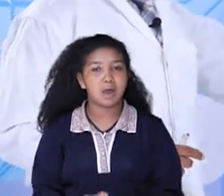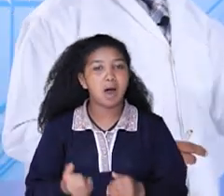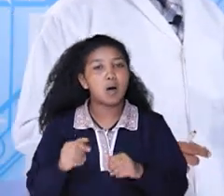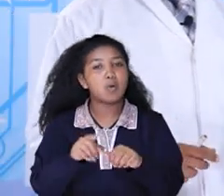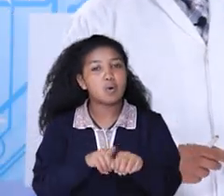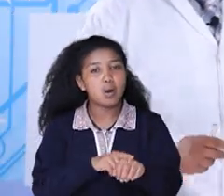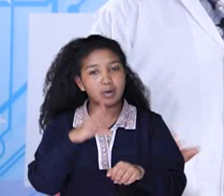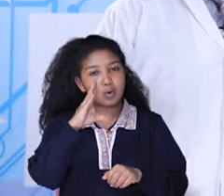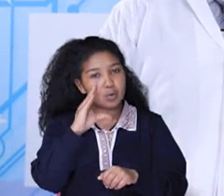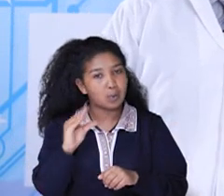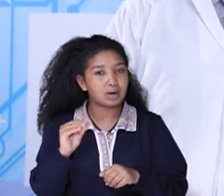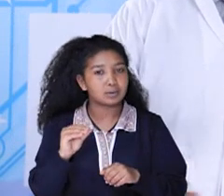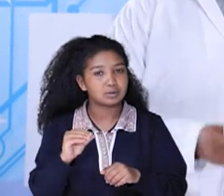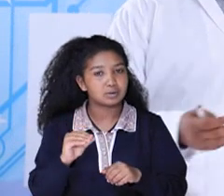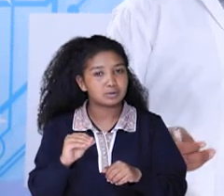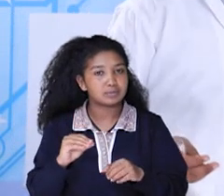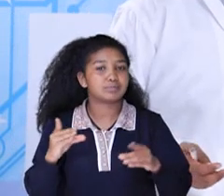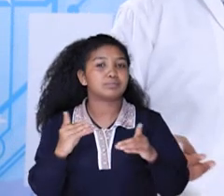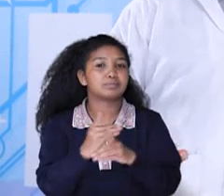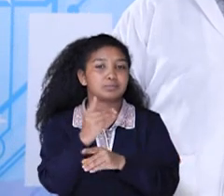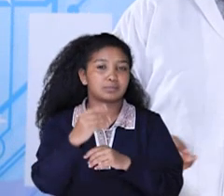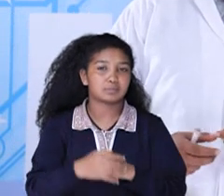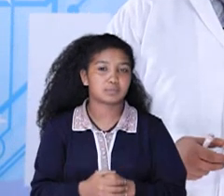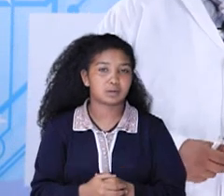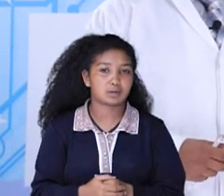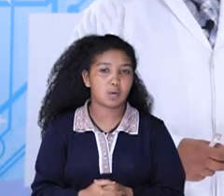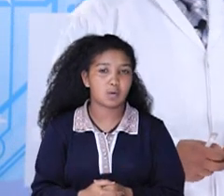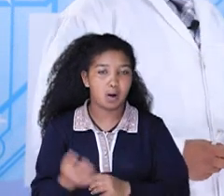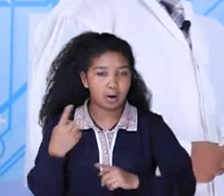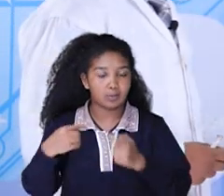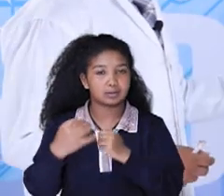How long have humans or hominids have been around?